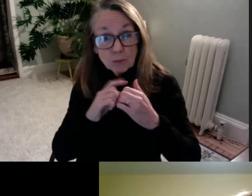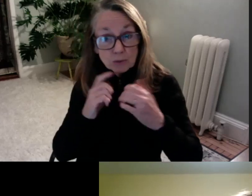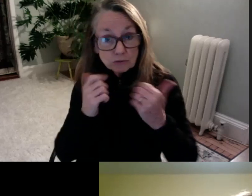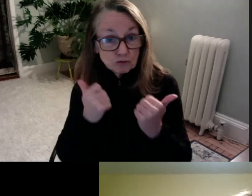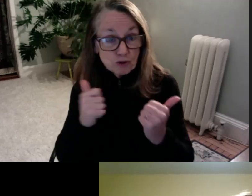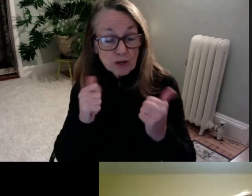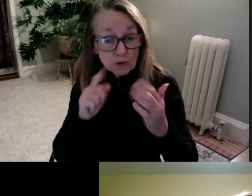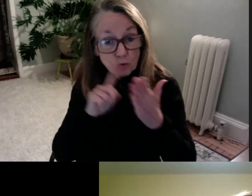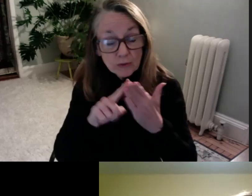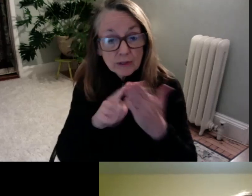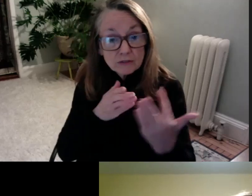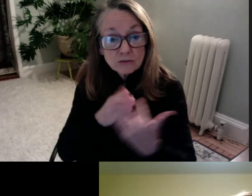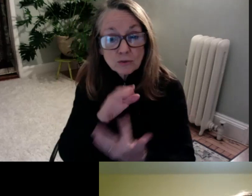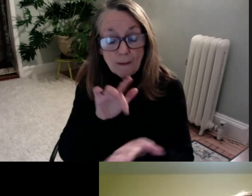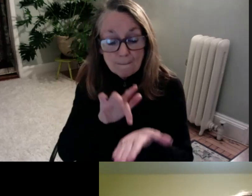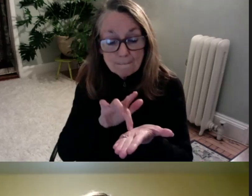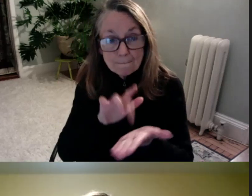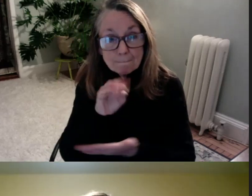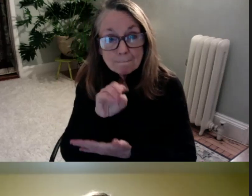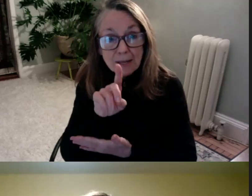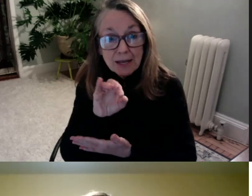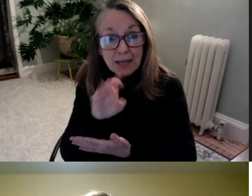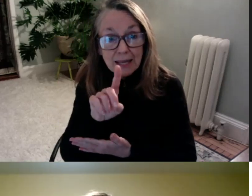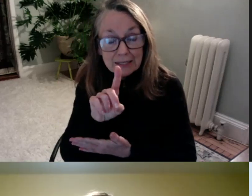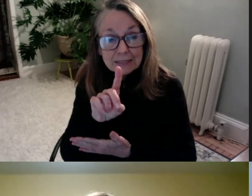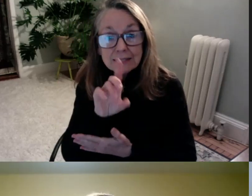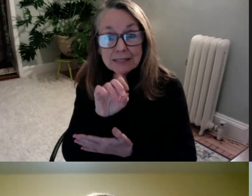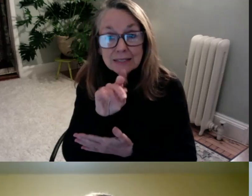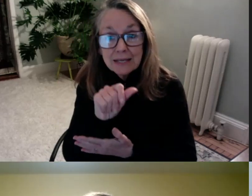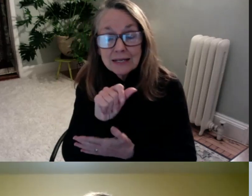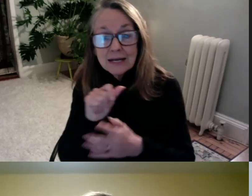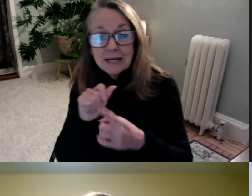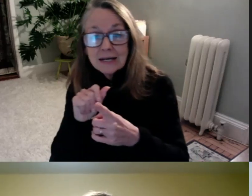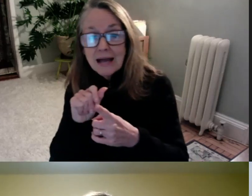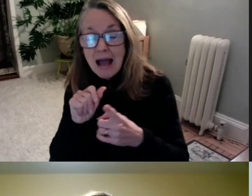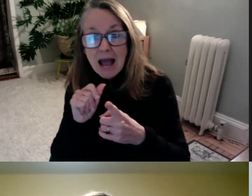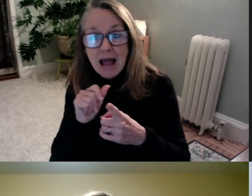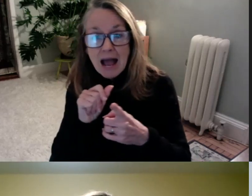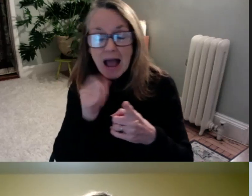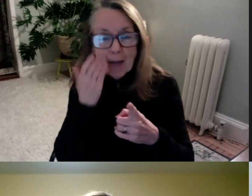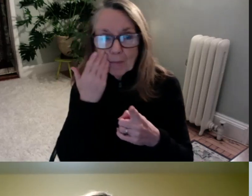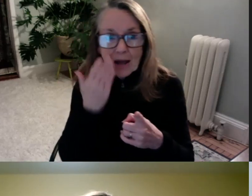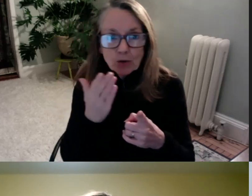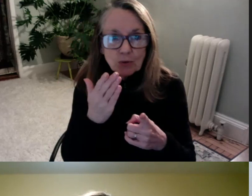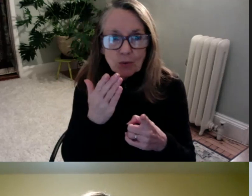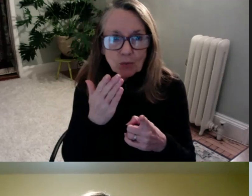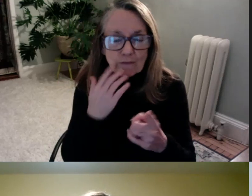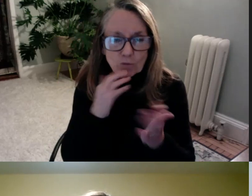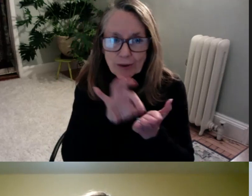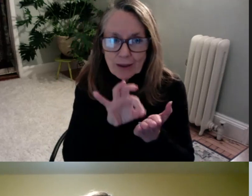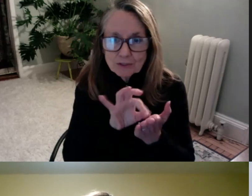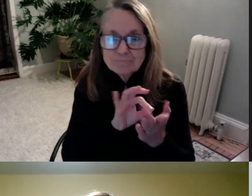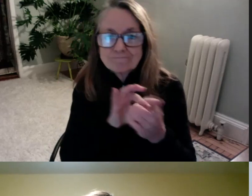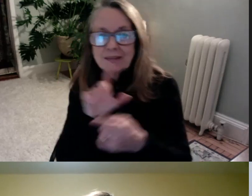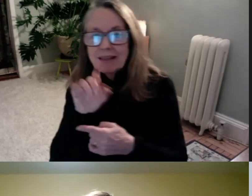the Medicaid claims data. I don't know though if we are capturing it. That's